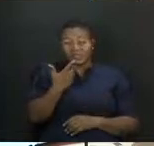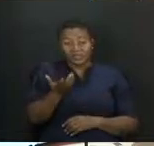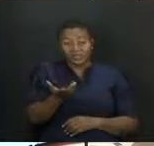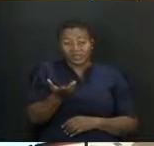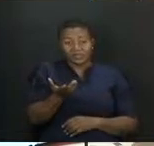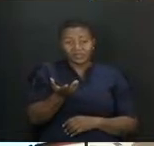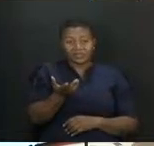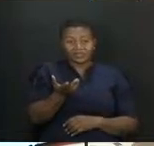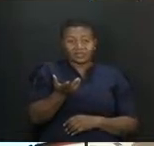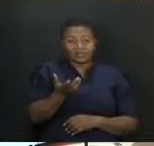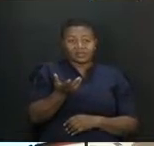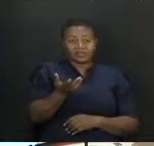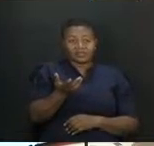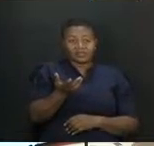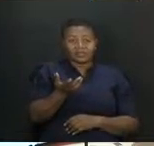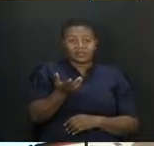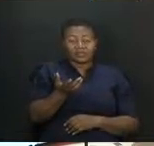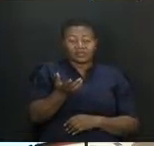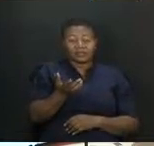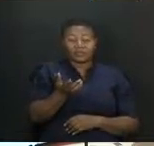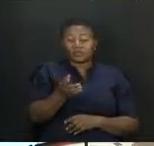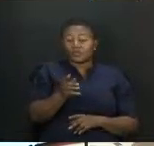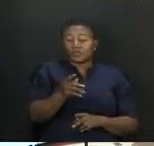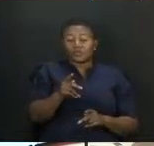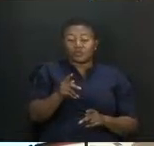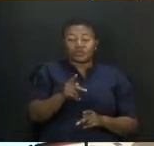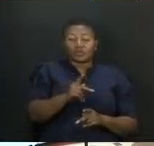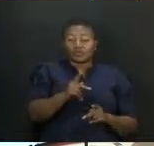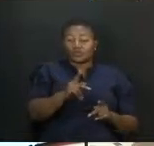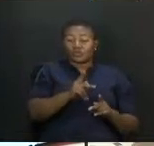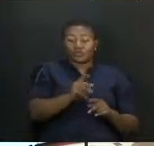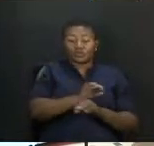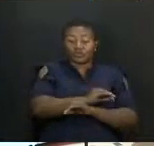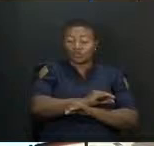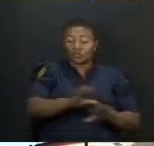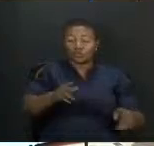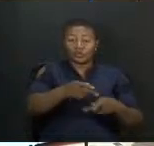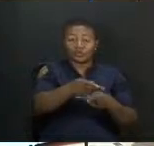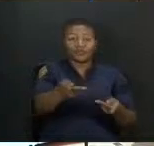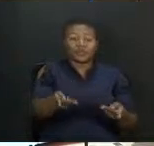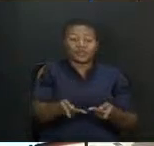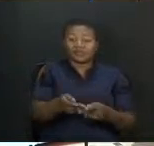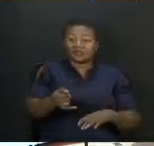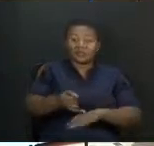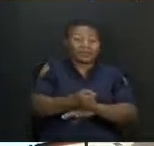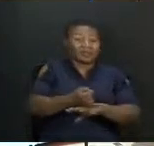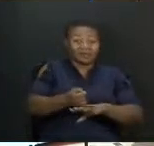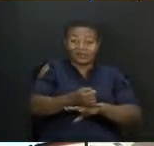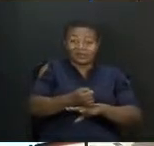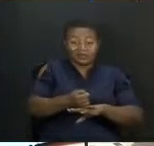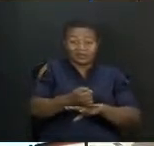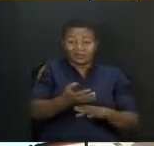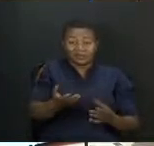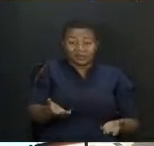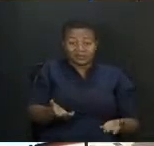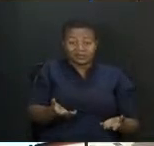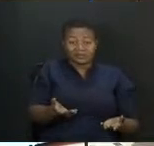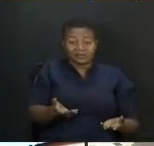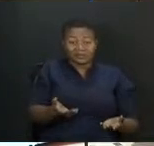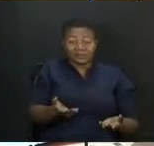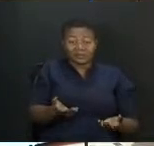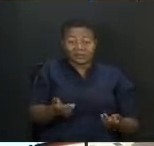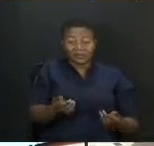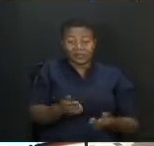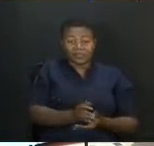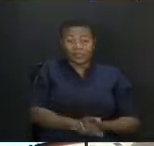no one individual is an island. You know, when rain falls, as Ola Rotimi said, the gods are not to blame.